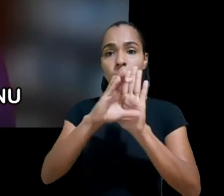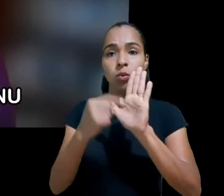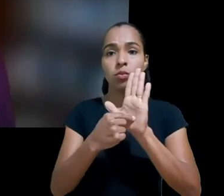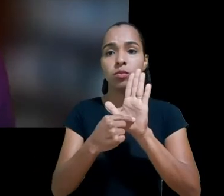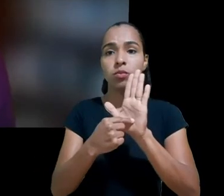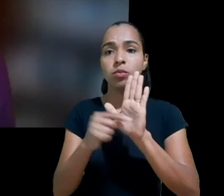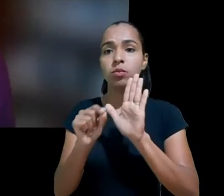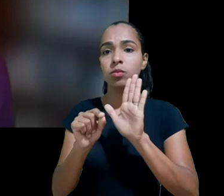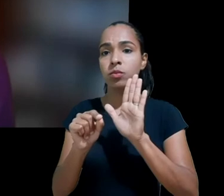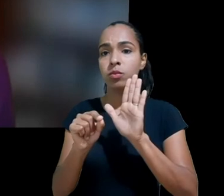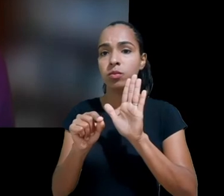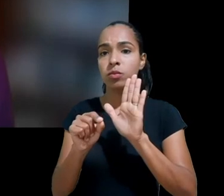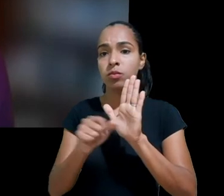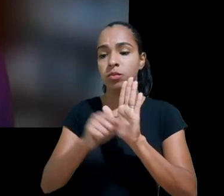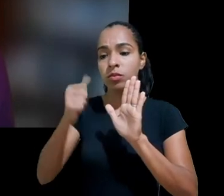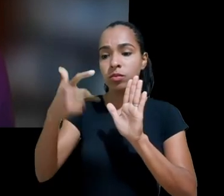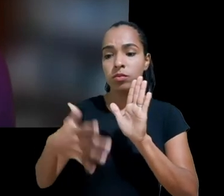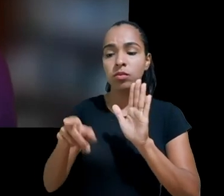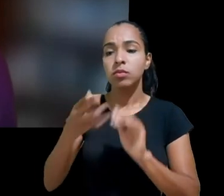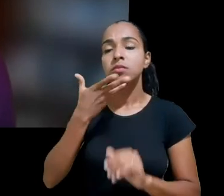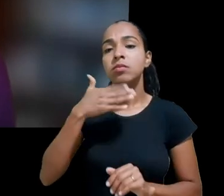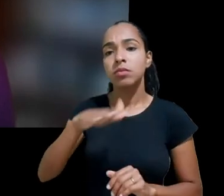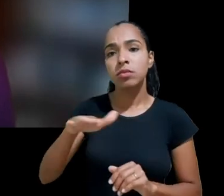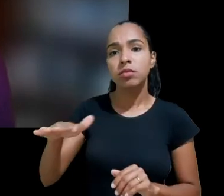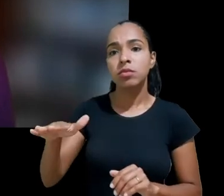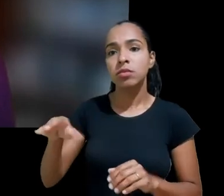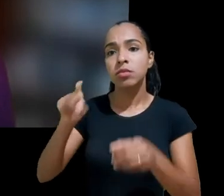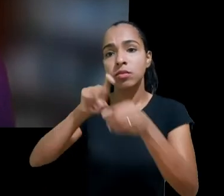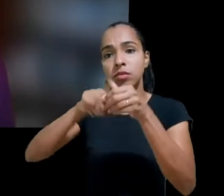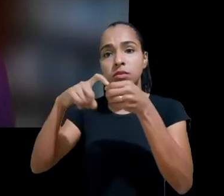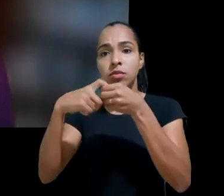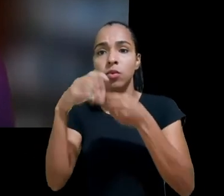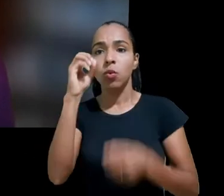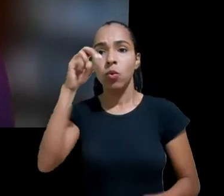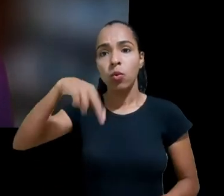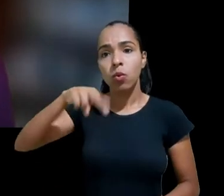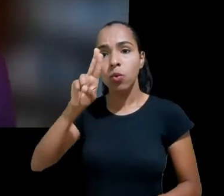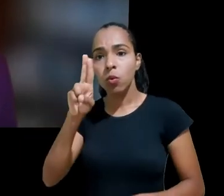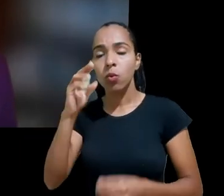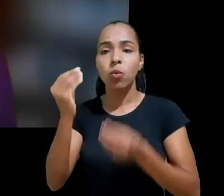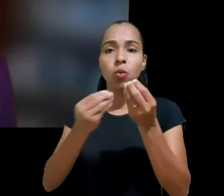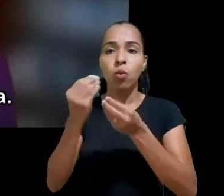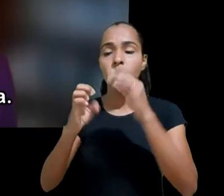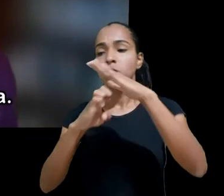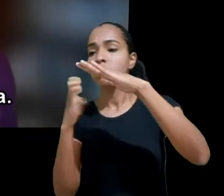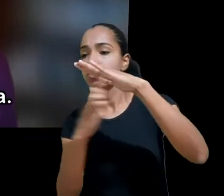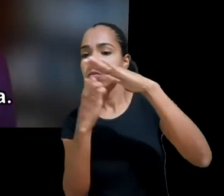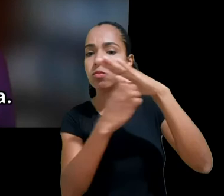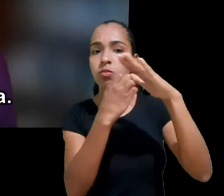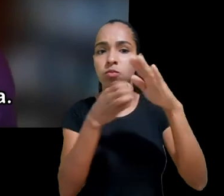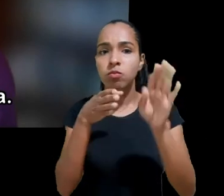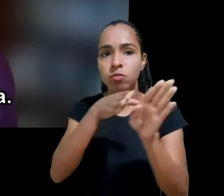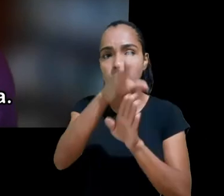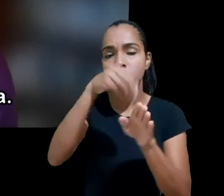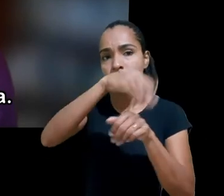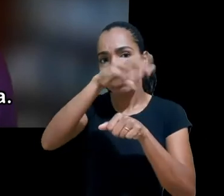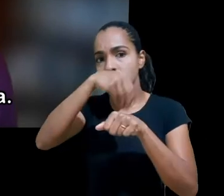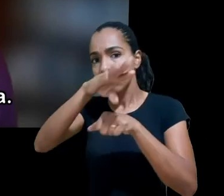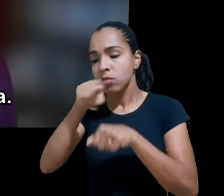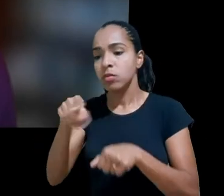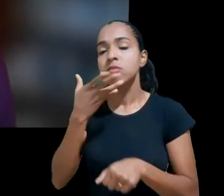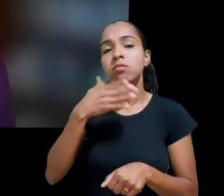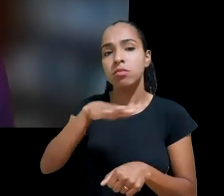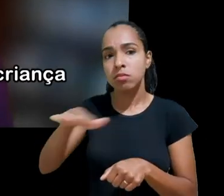of the Child and it helps companies apply the Data Protection Regulation in a child rights-respecting